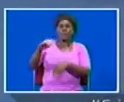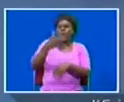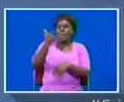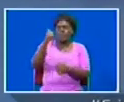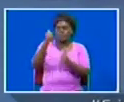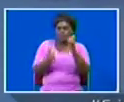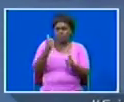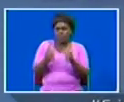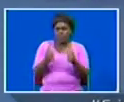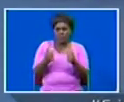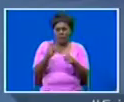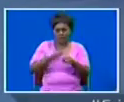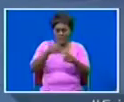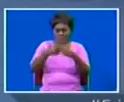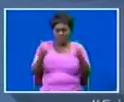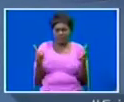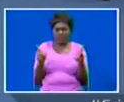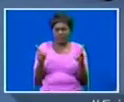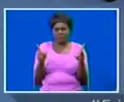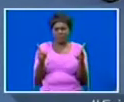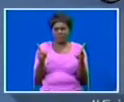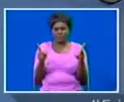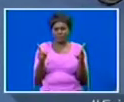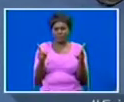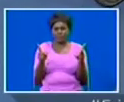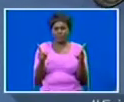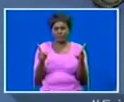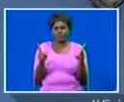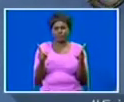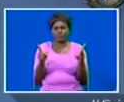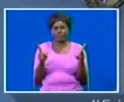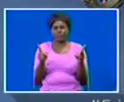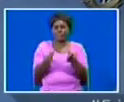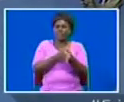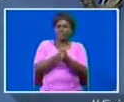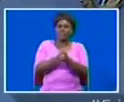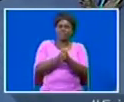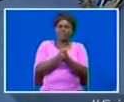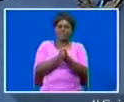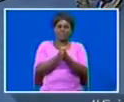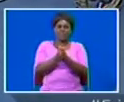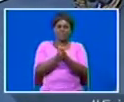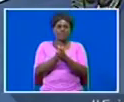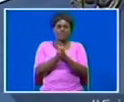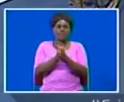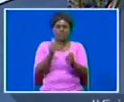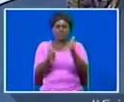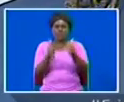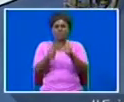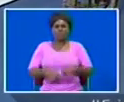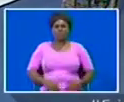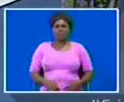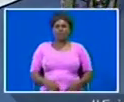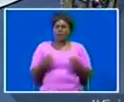whole initiative so far. The one that had, you know, it was exciting, it was everything put in one. It's